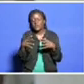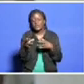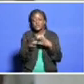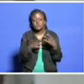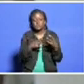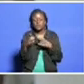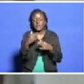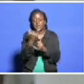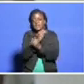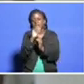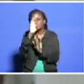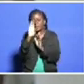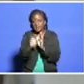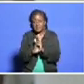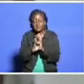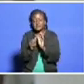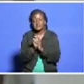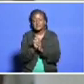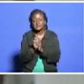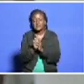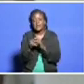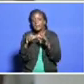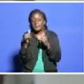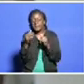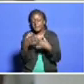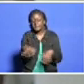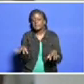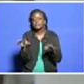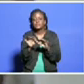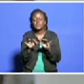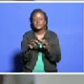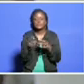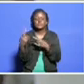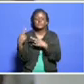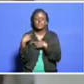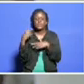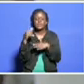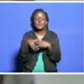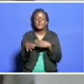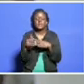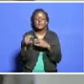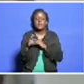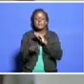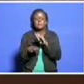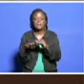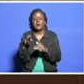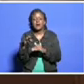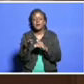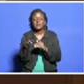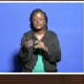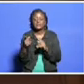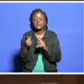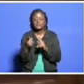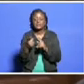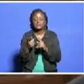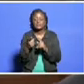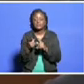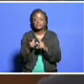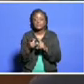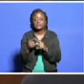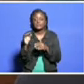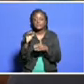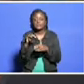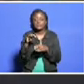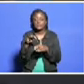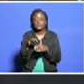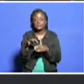and independence, playing a pivotal role in the march to both. Our greatest tribute to